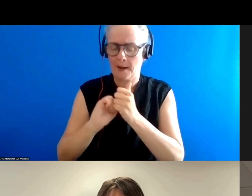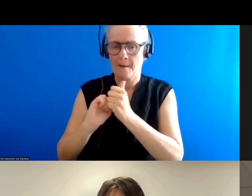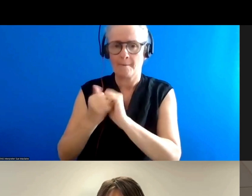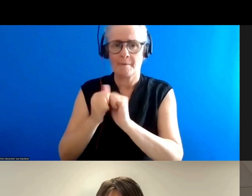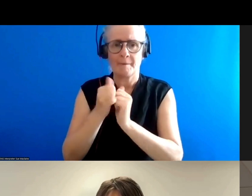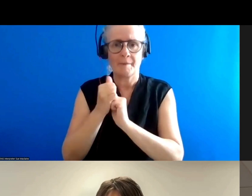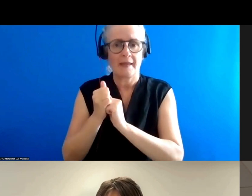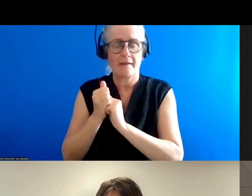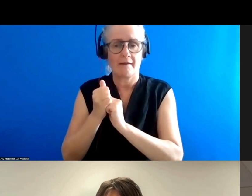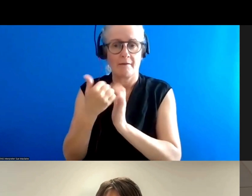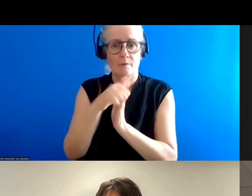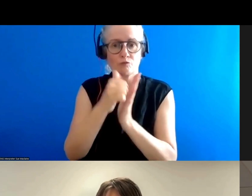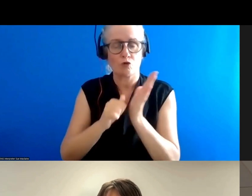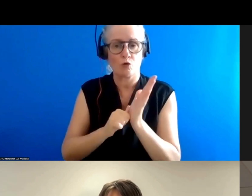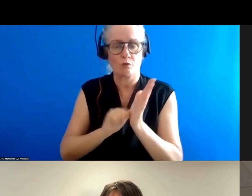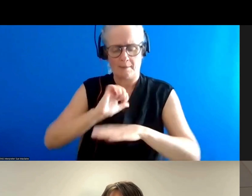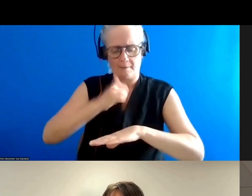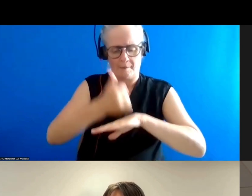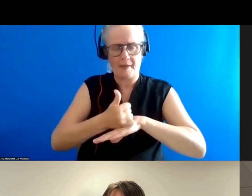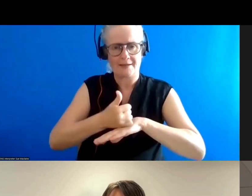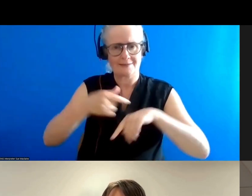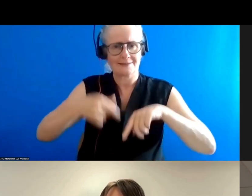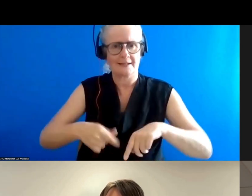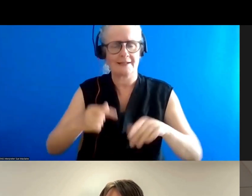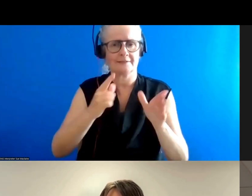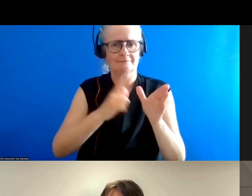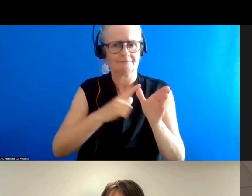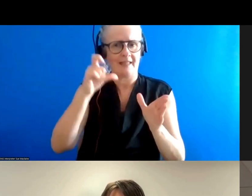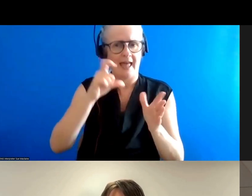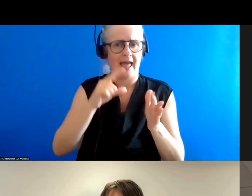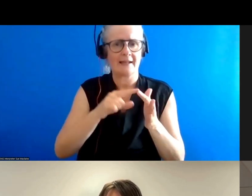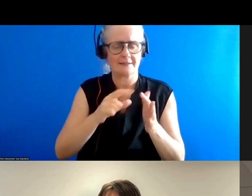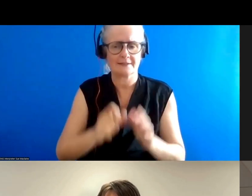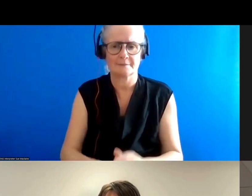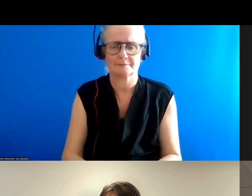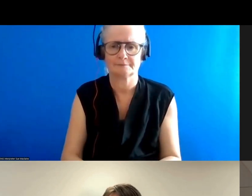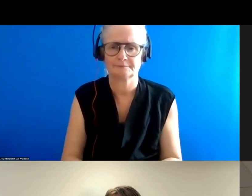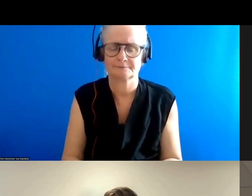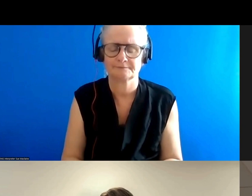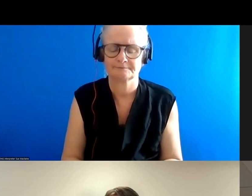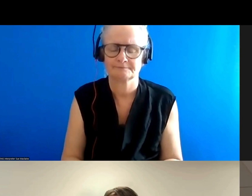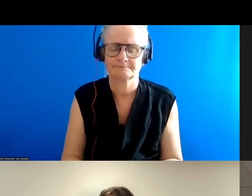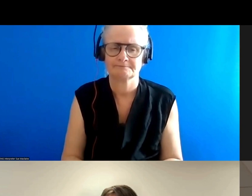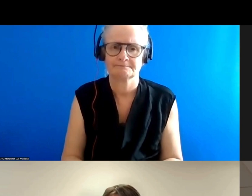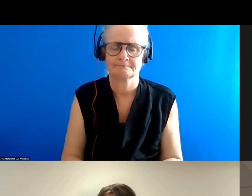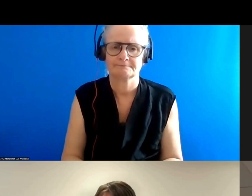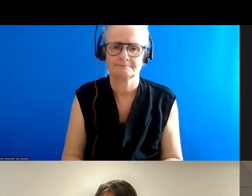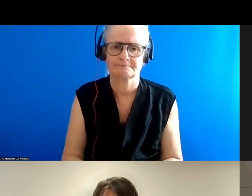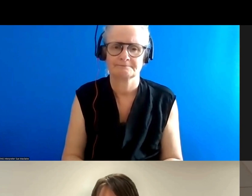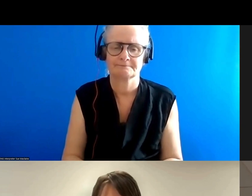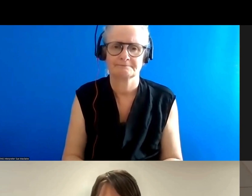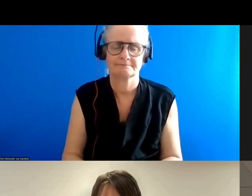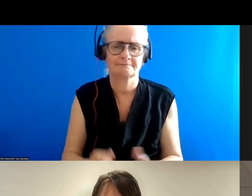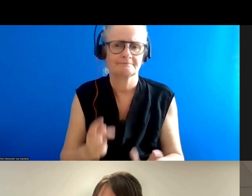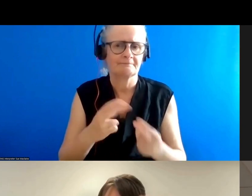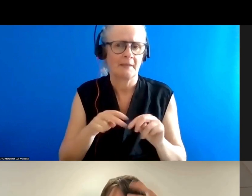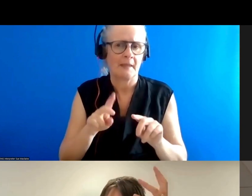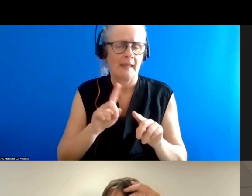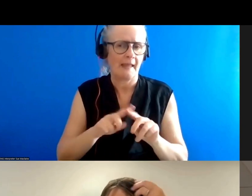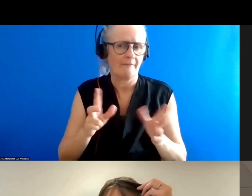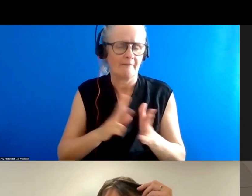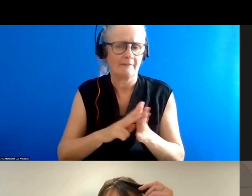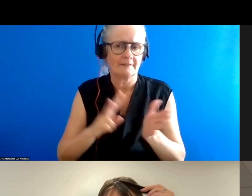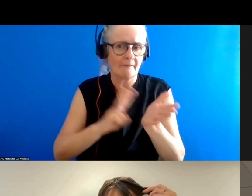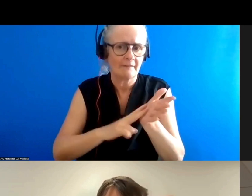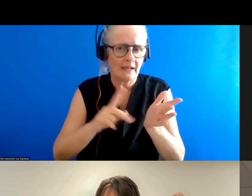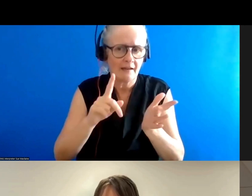Council England. For the purposes of audio describing, I'm a midlife woman with